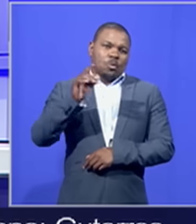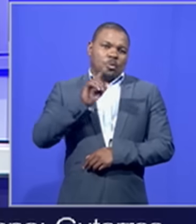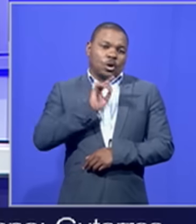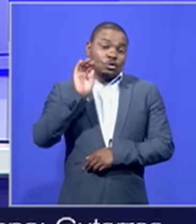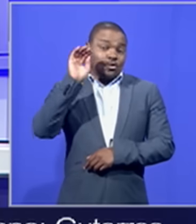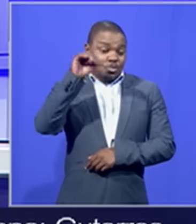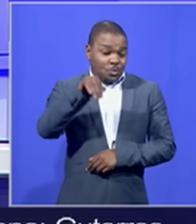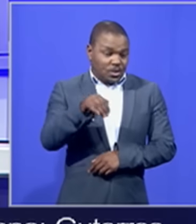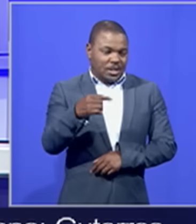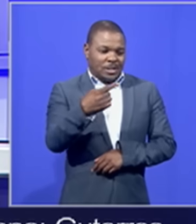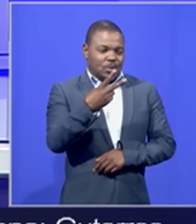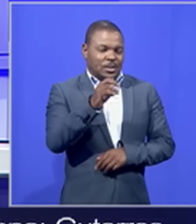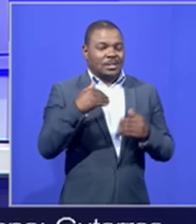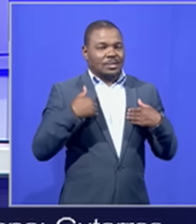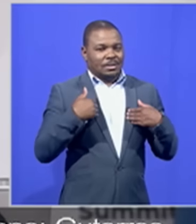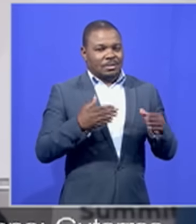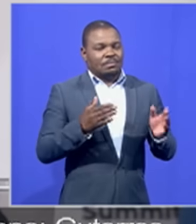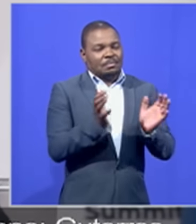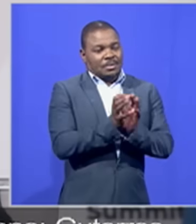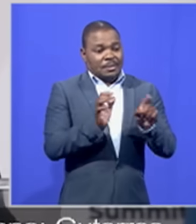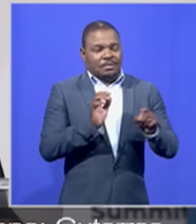ya G20.